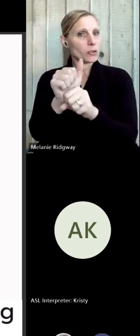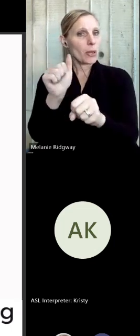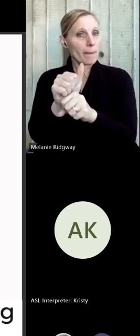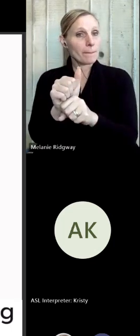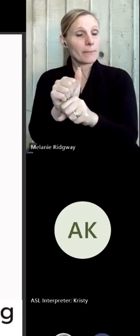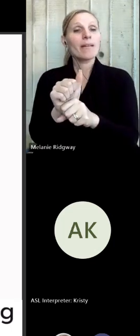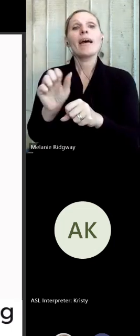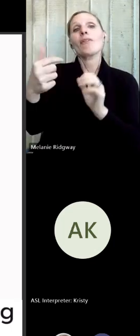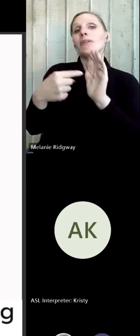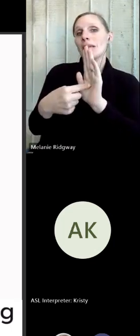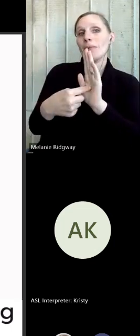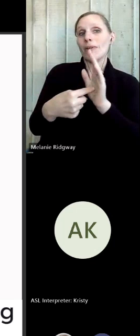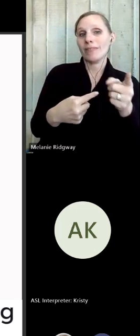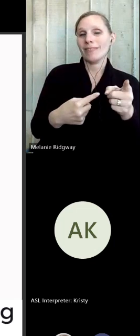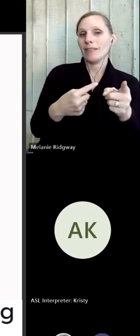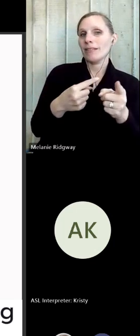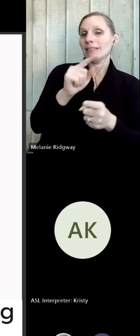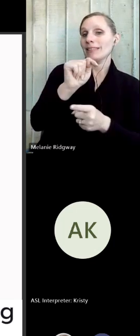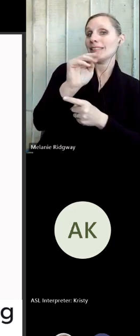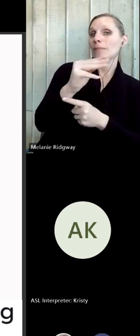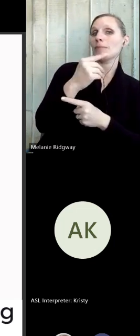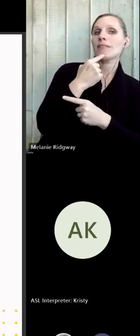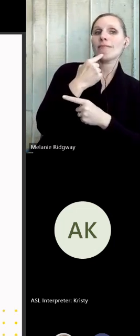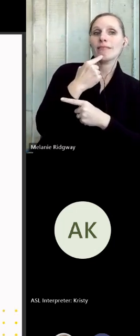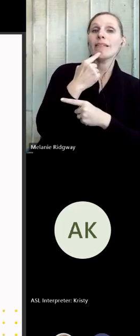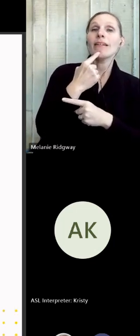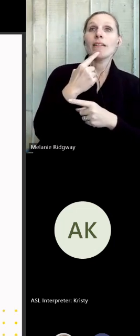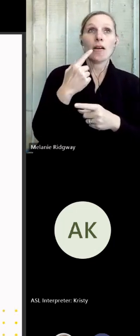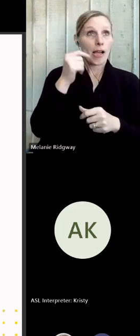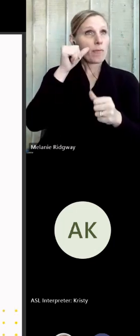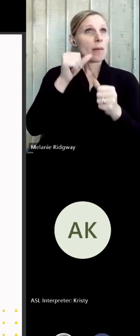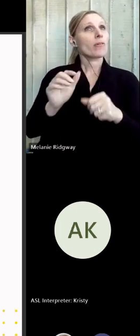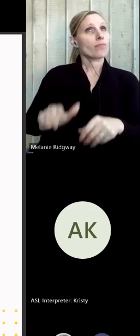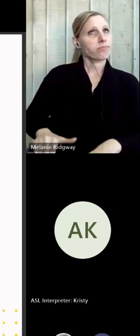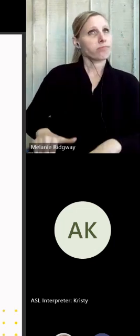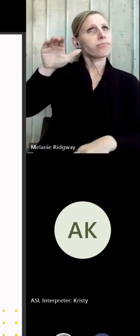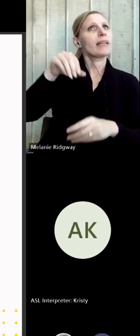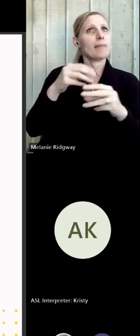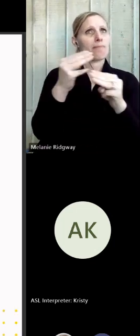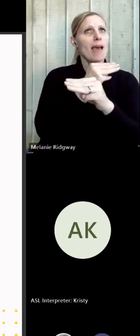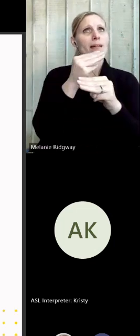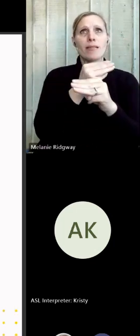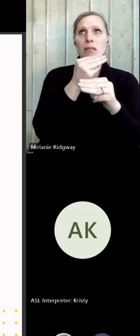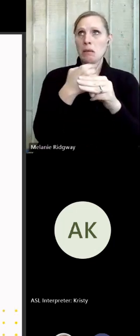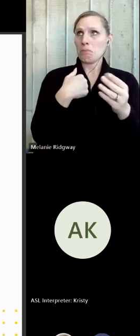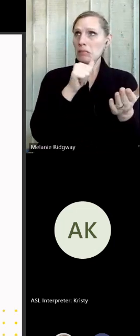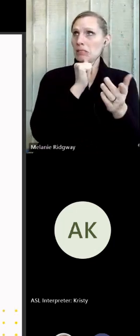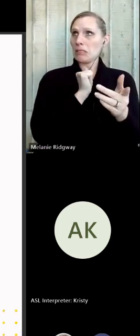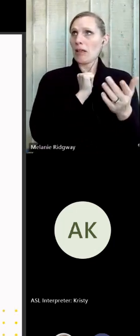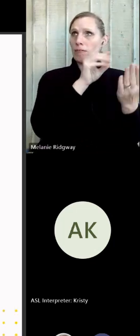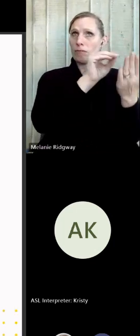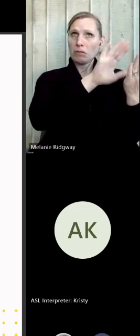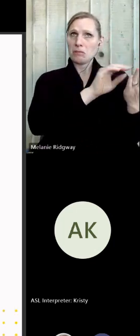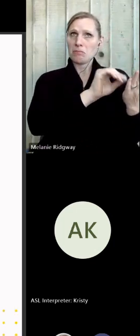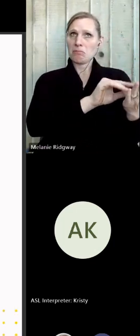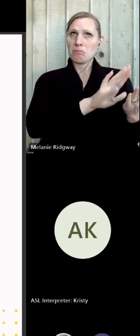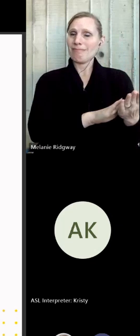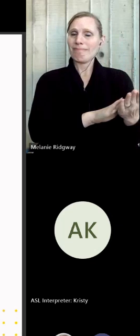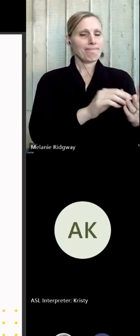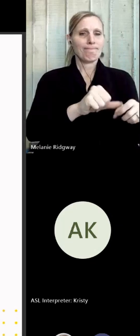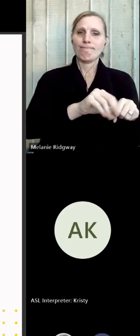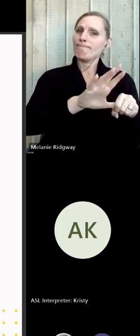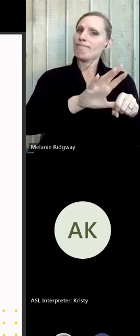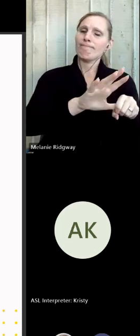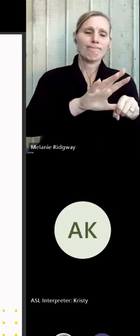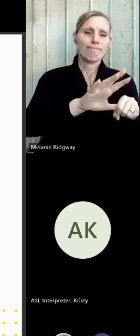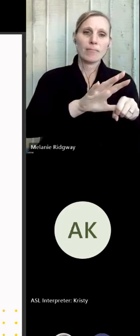quote, in math class growing up, I could never write anything down. So I had to